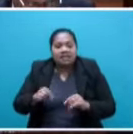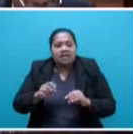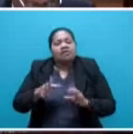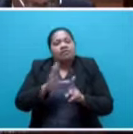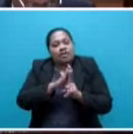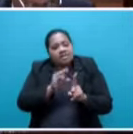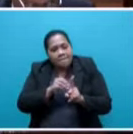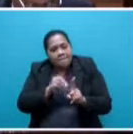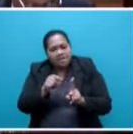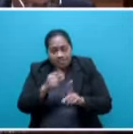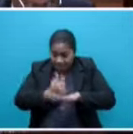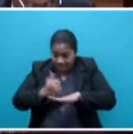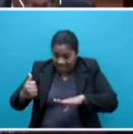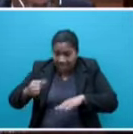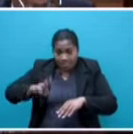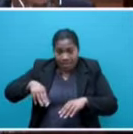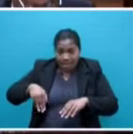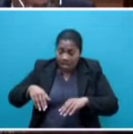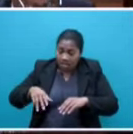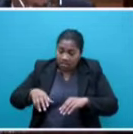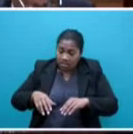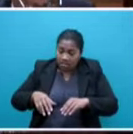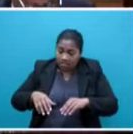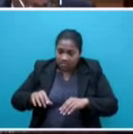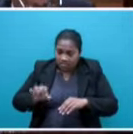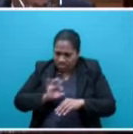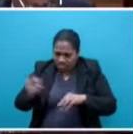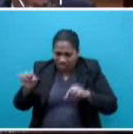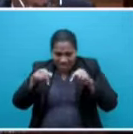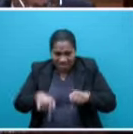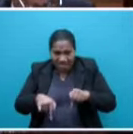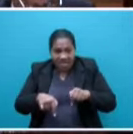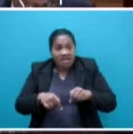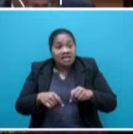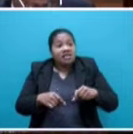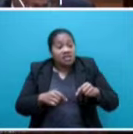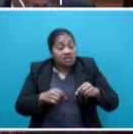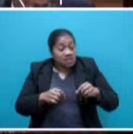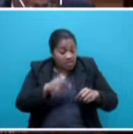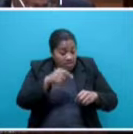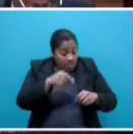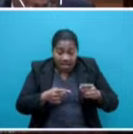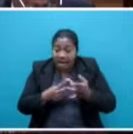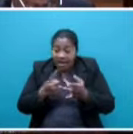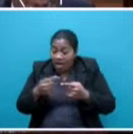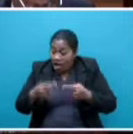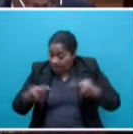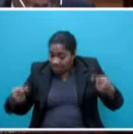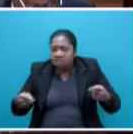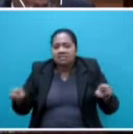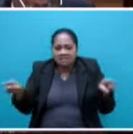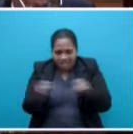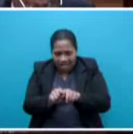a government member will be away, the opposition then have one of the members away too, to be able to,